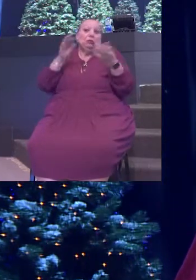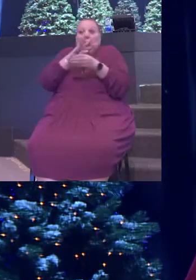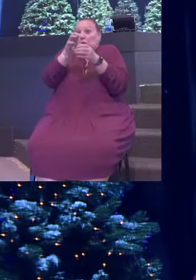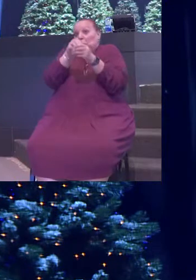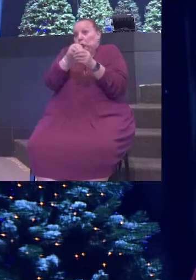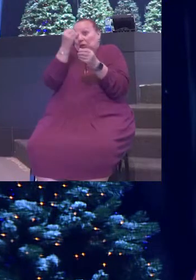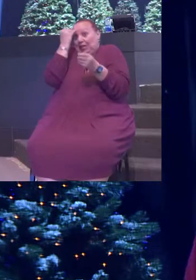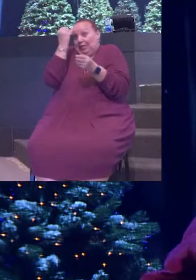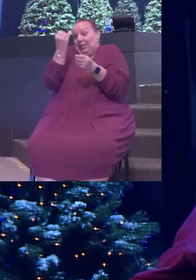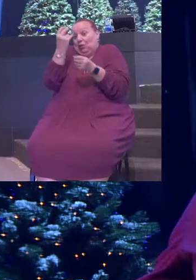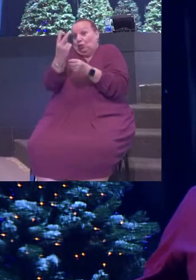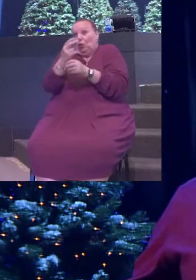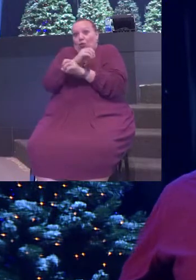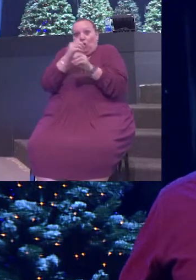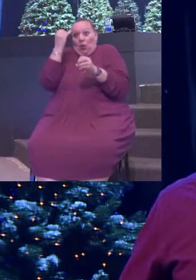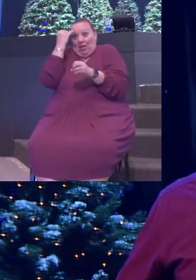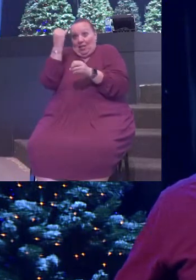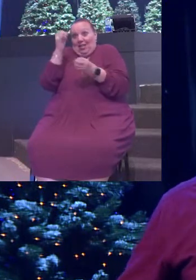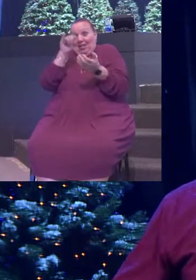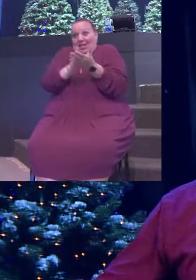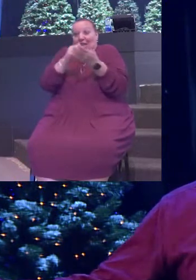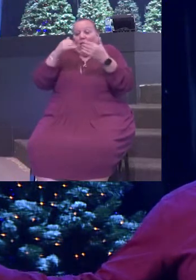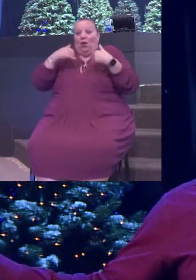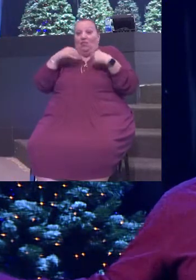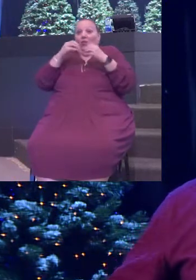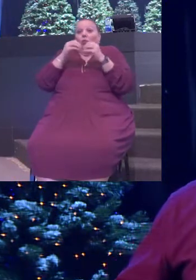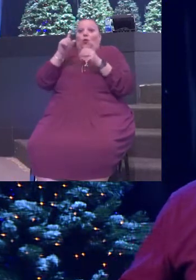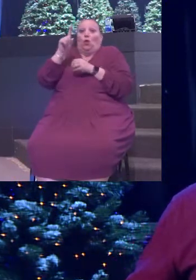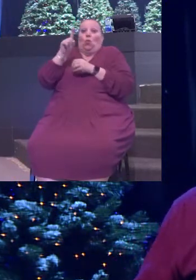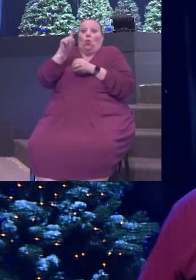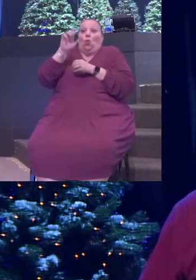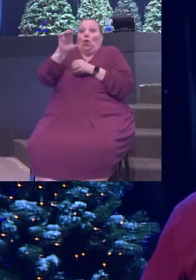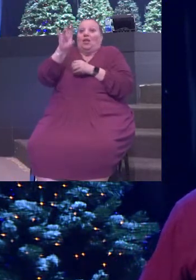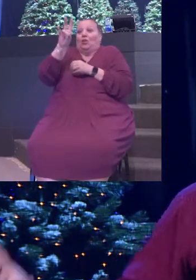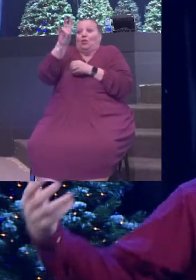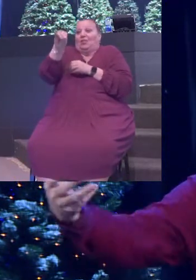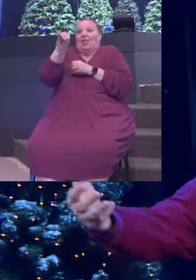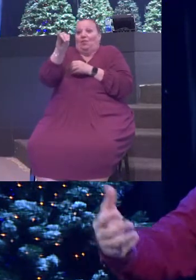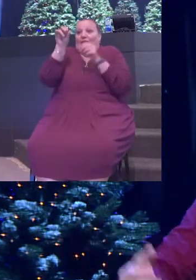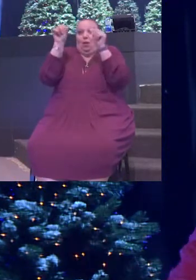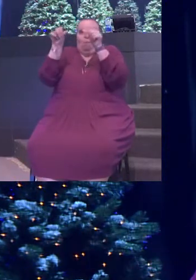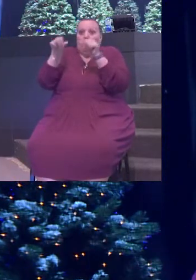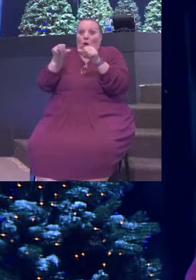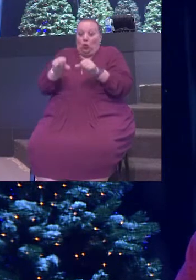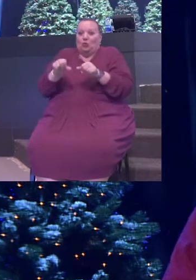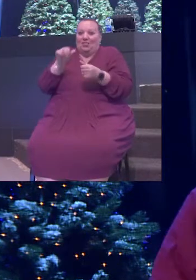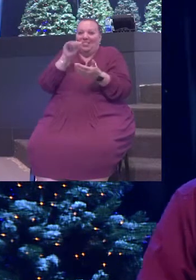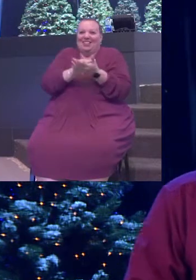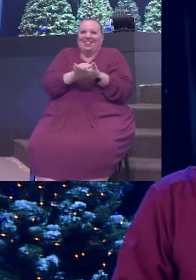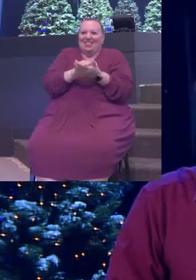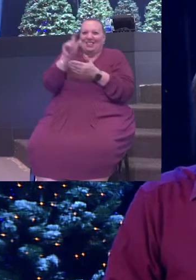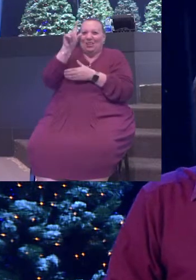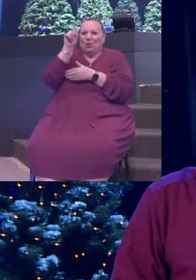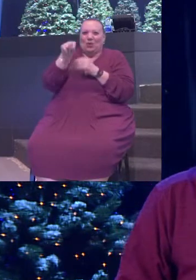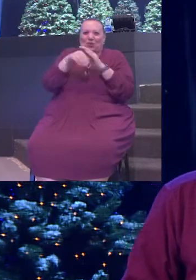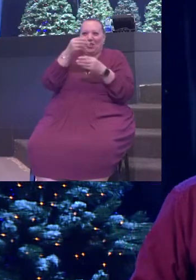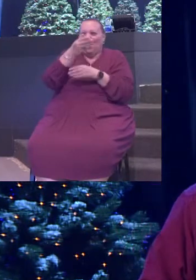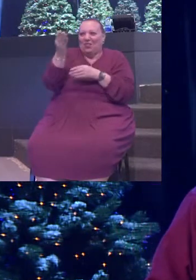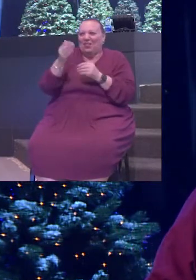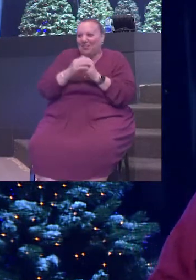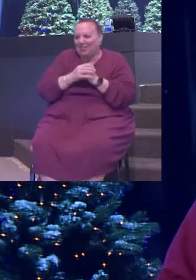an idea or two. I had no idea that I would have over 170 posts to this question out